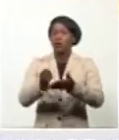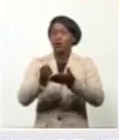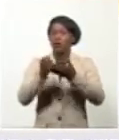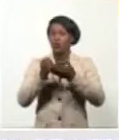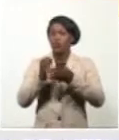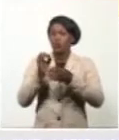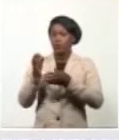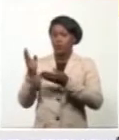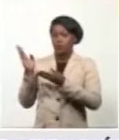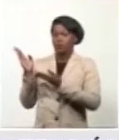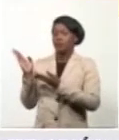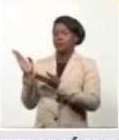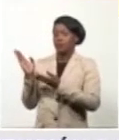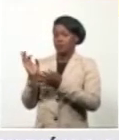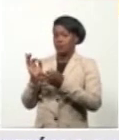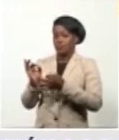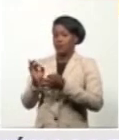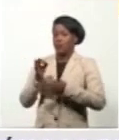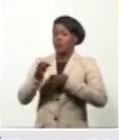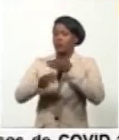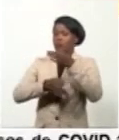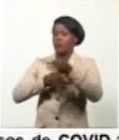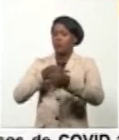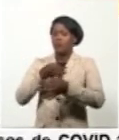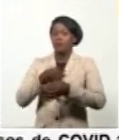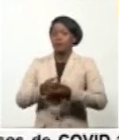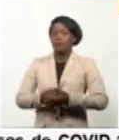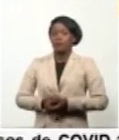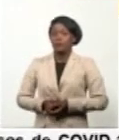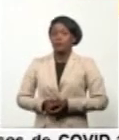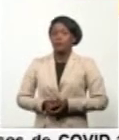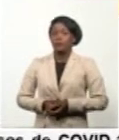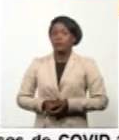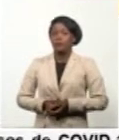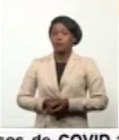know if... oh, there it is.